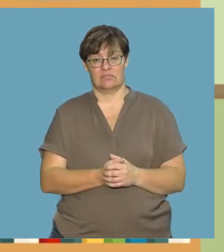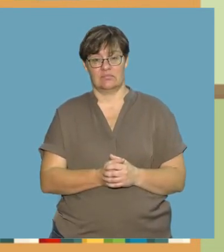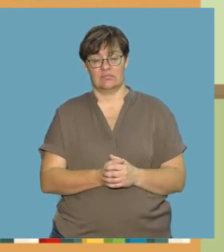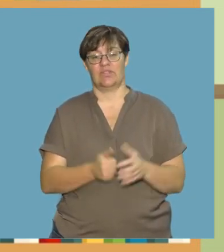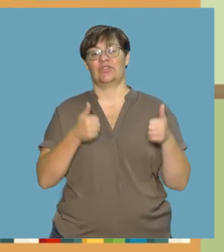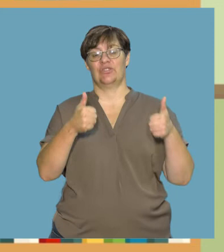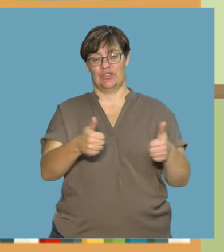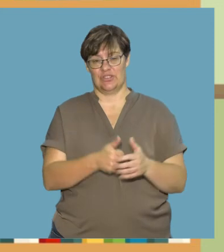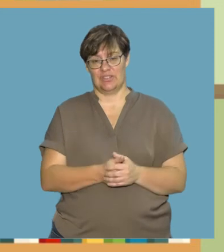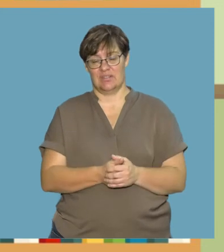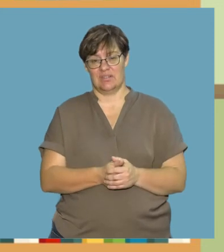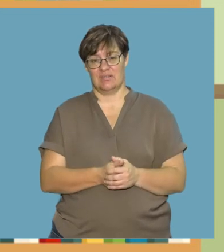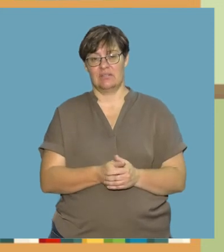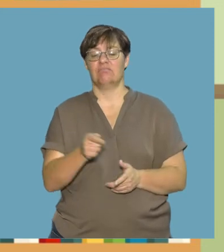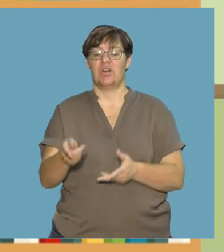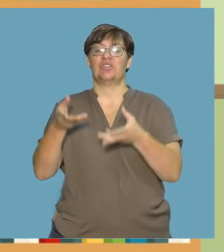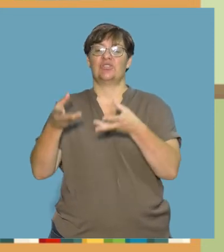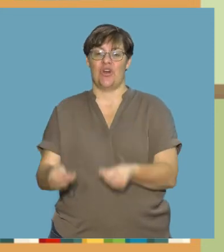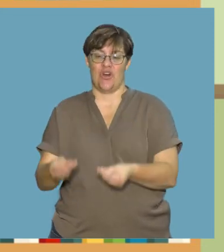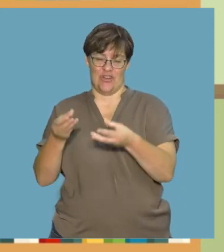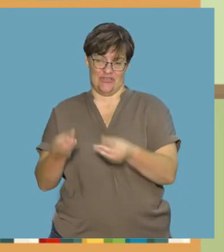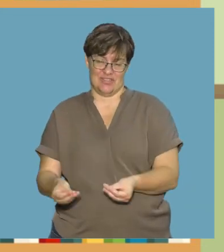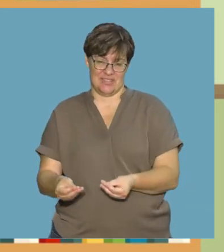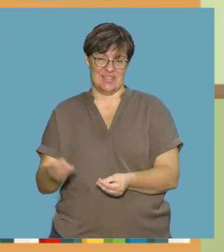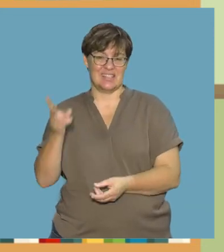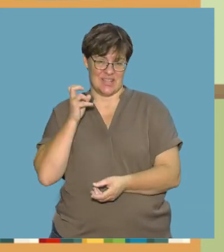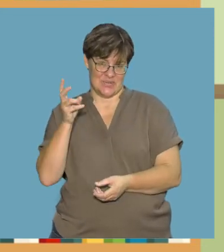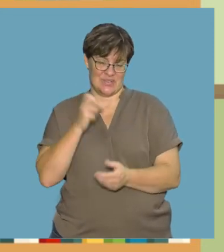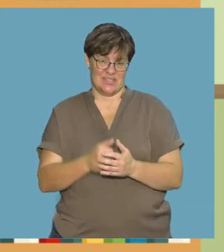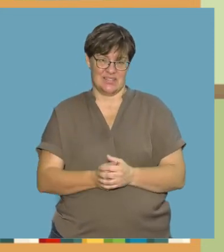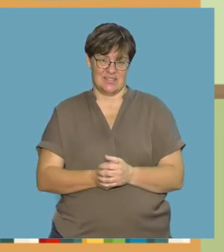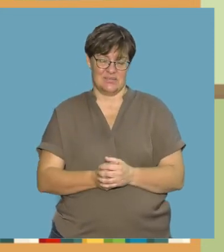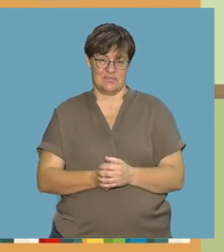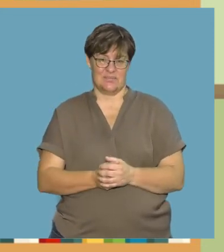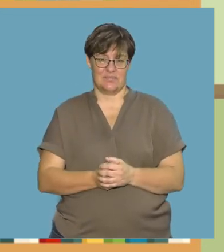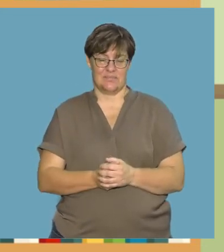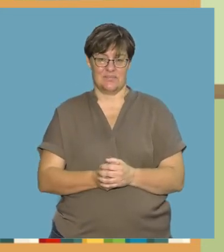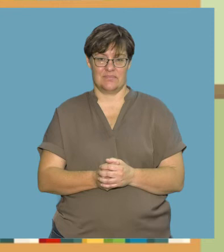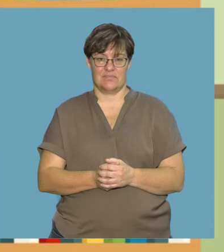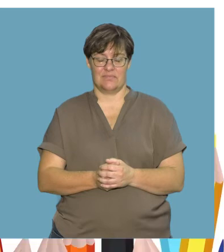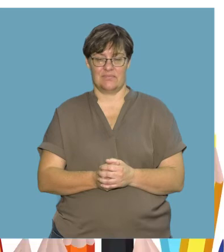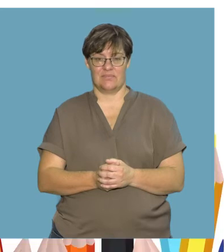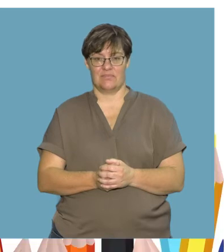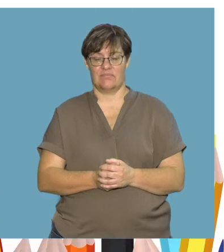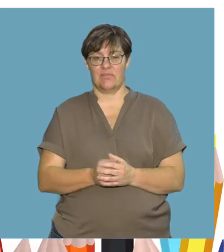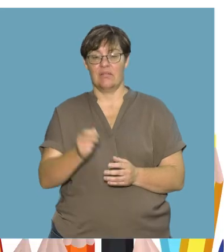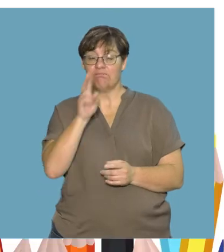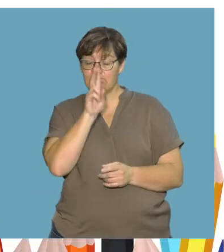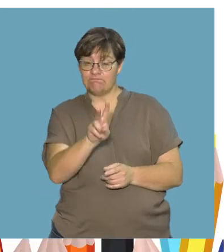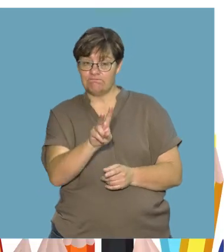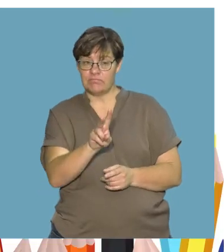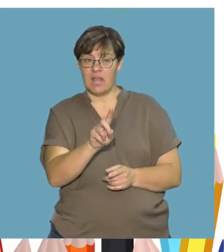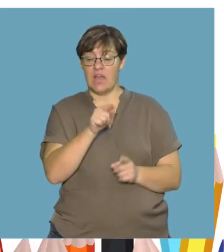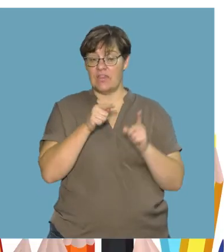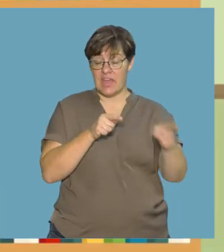Good. They are soft sounds. Listen to these two. There.